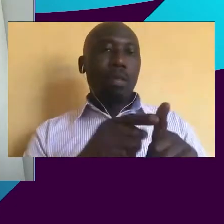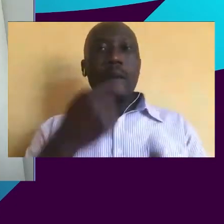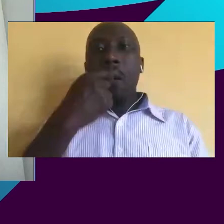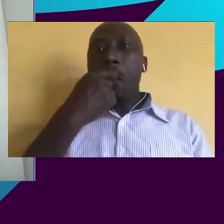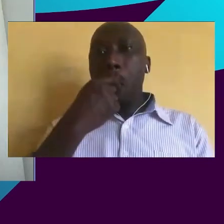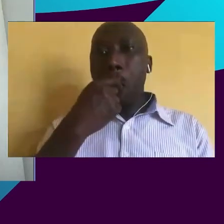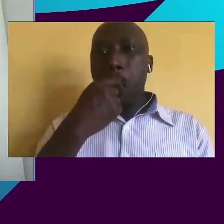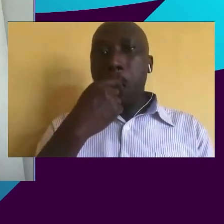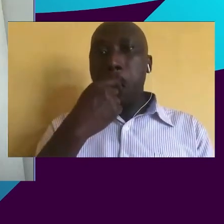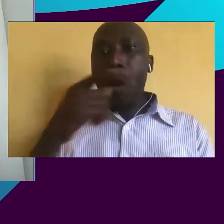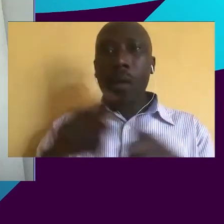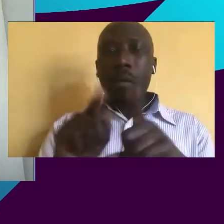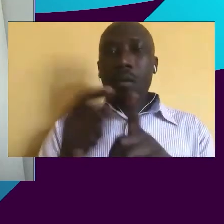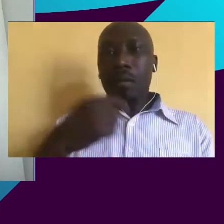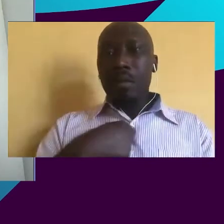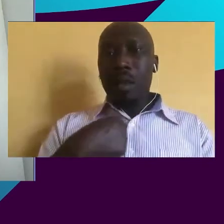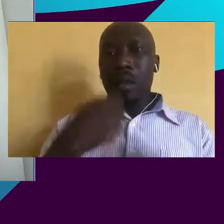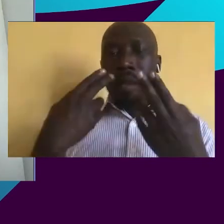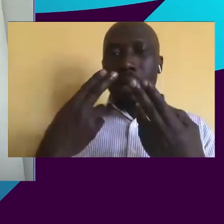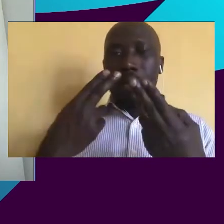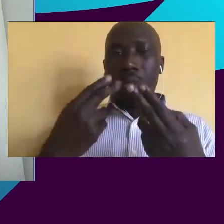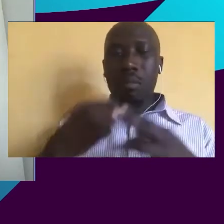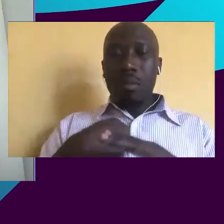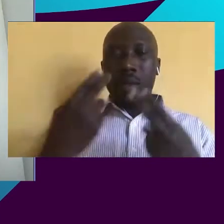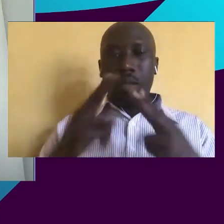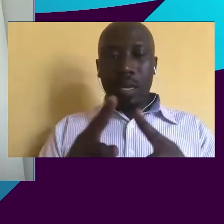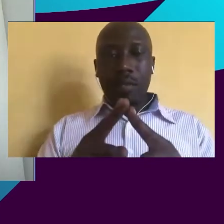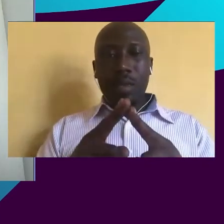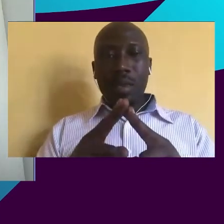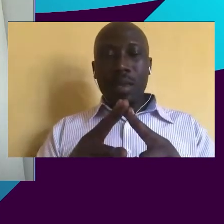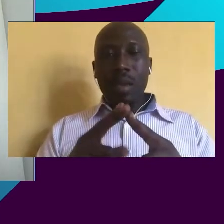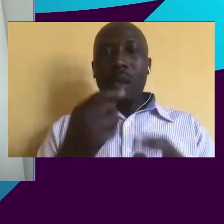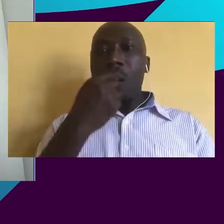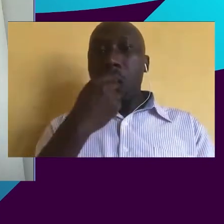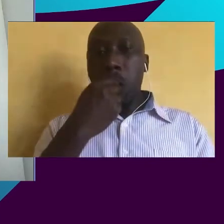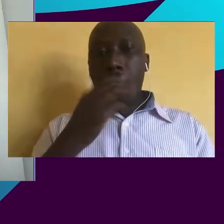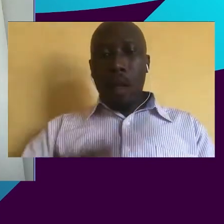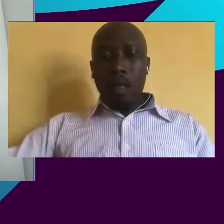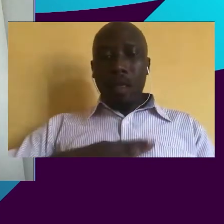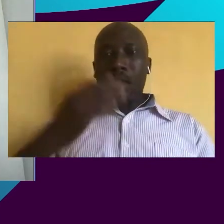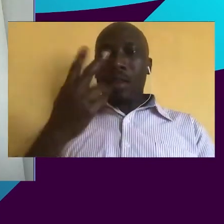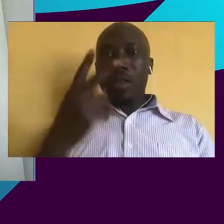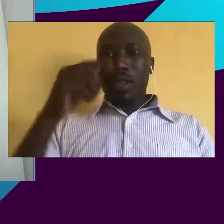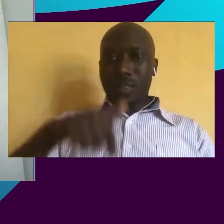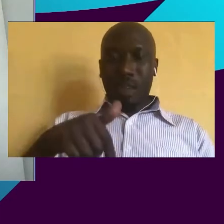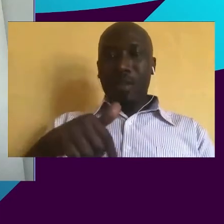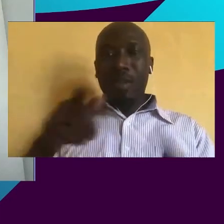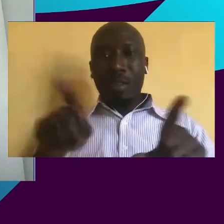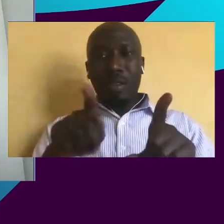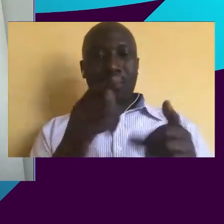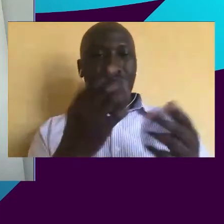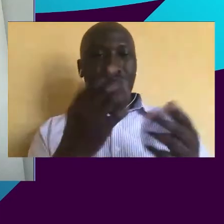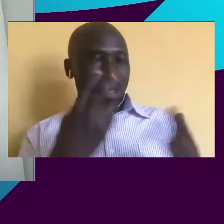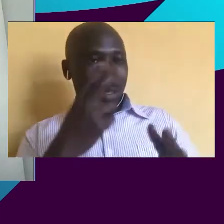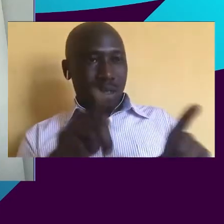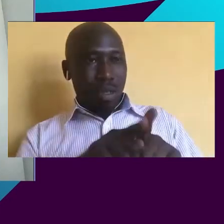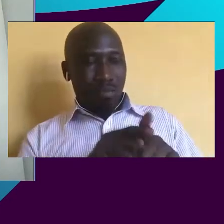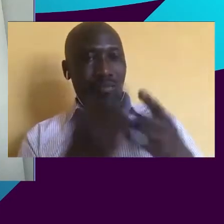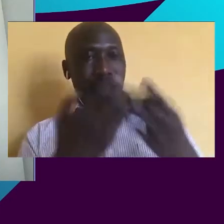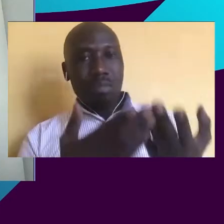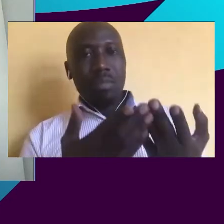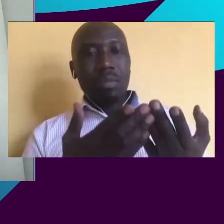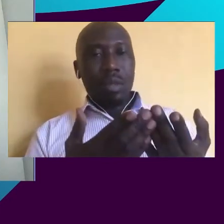I started being a referee when I was 27, so quite late, considering you can train as a referee in England when you're